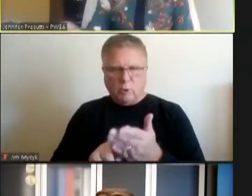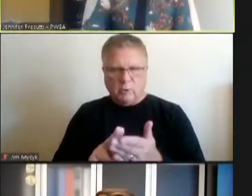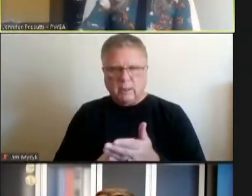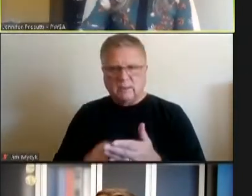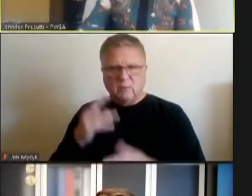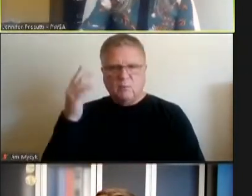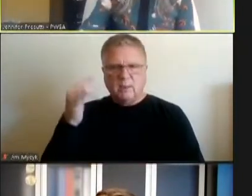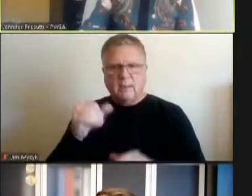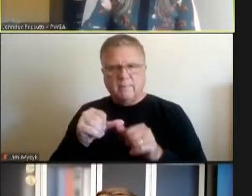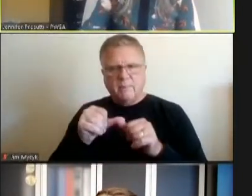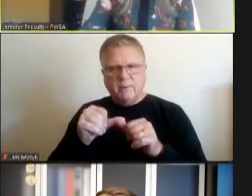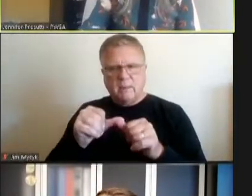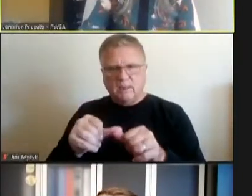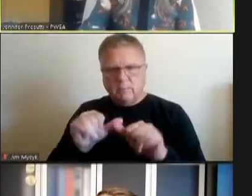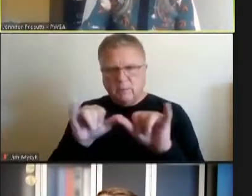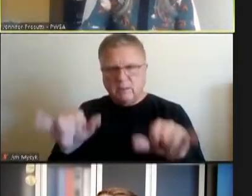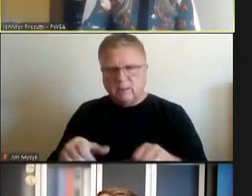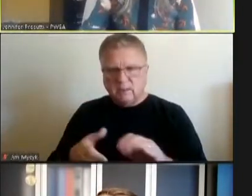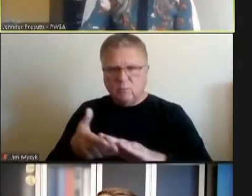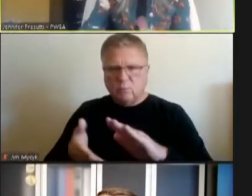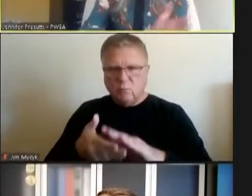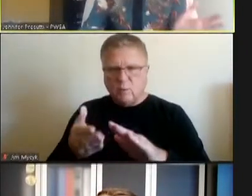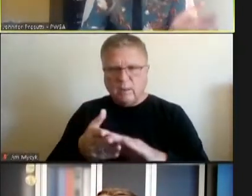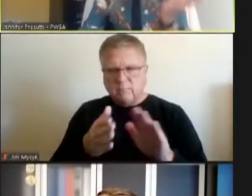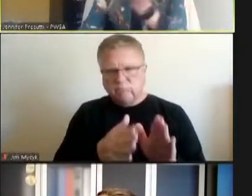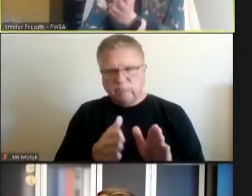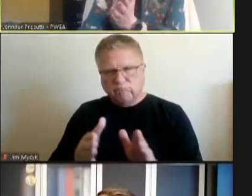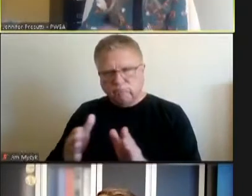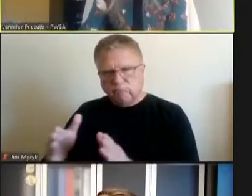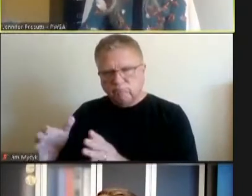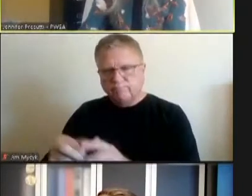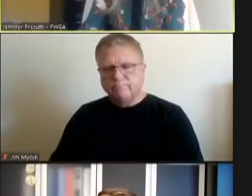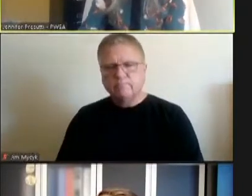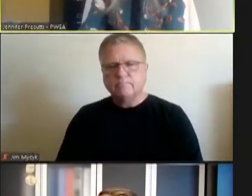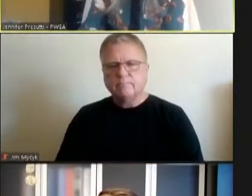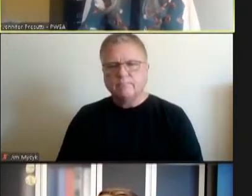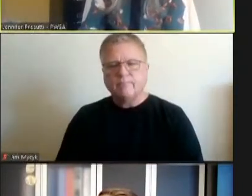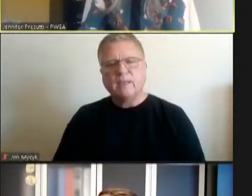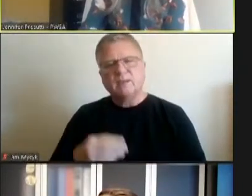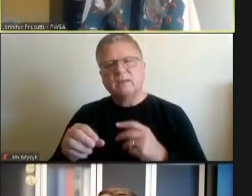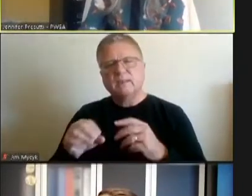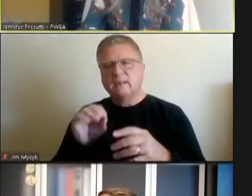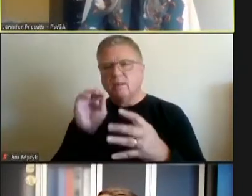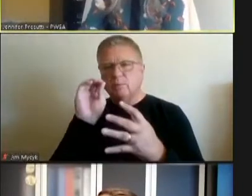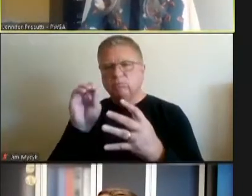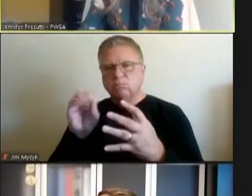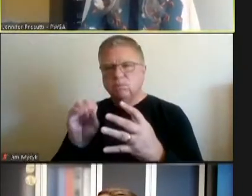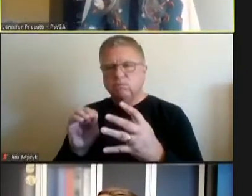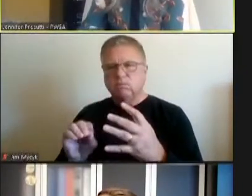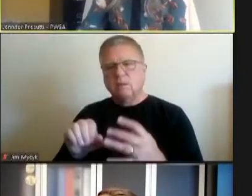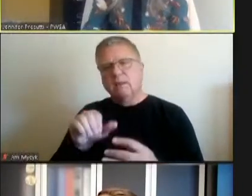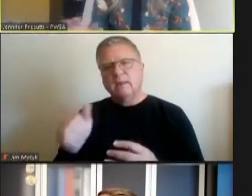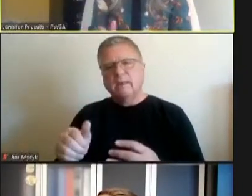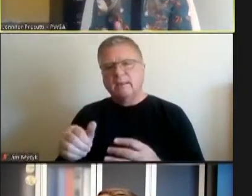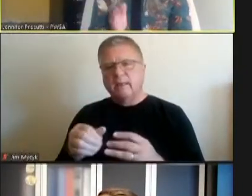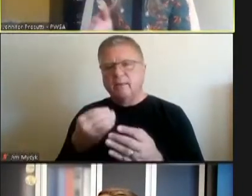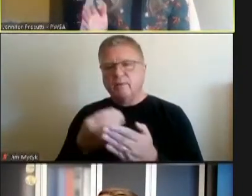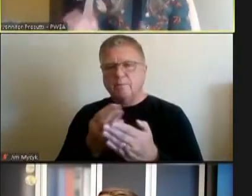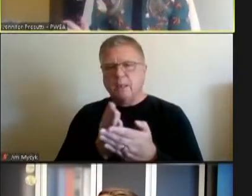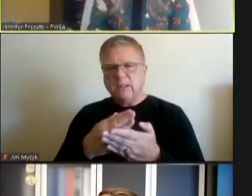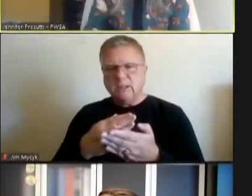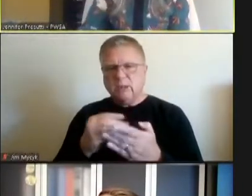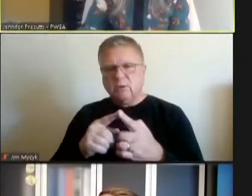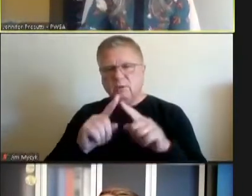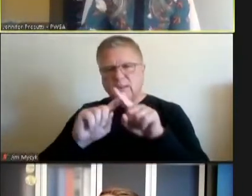in good order. And then you can see how we allocate the rest of the budget to the various